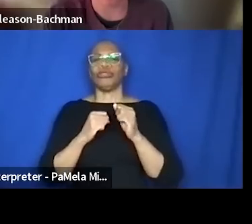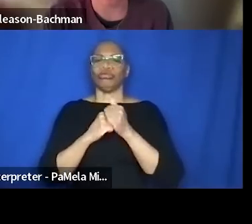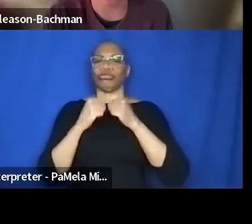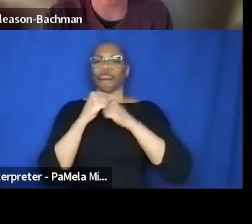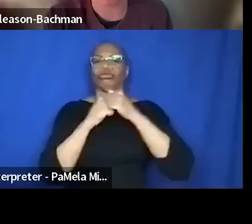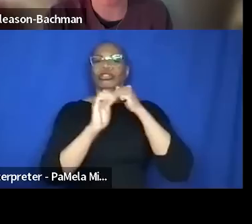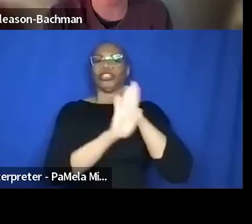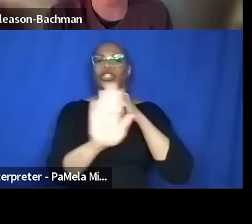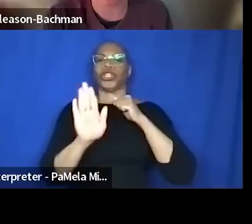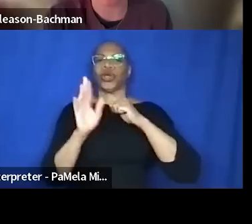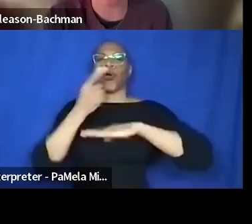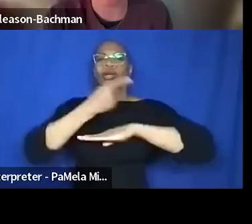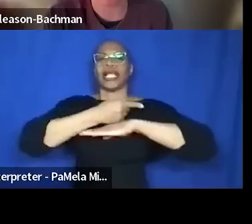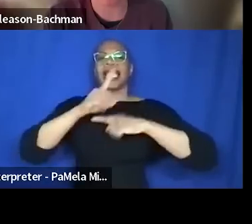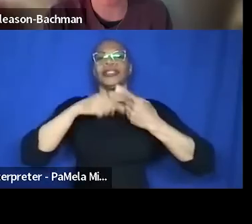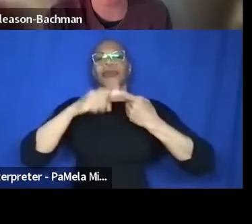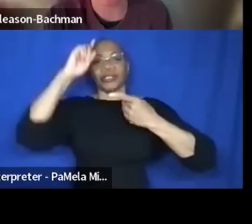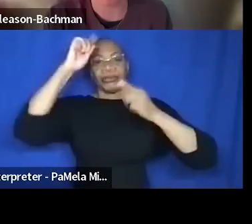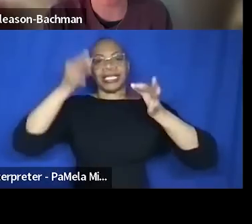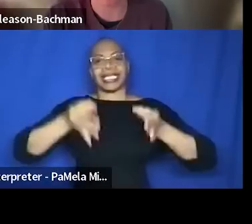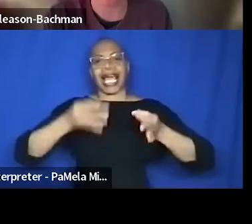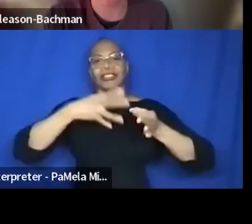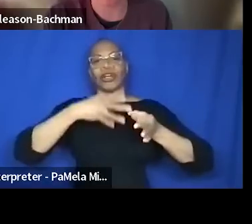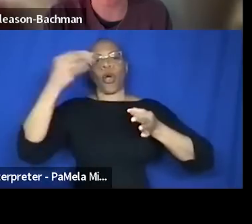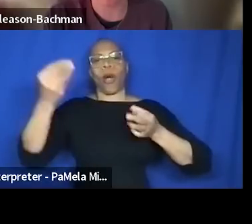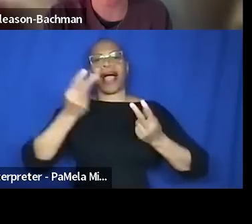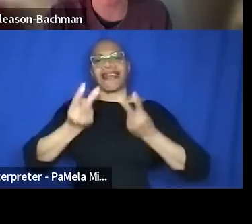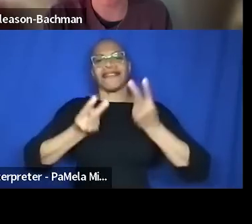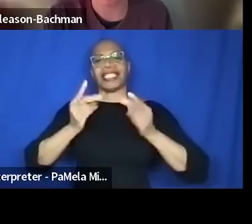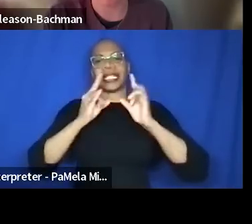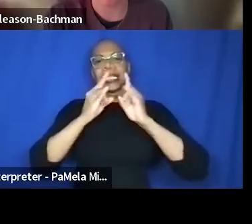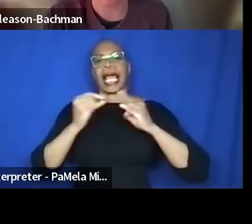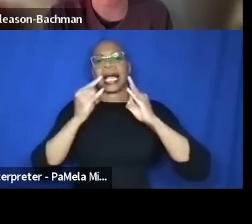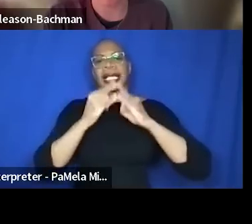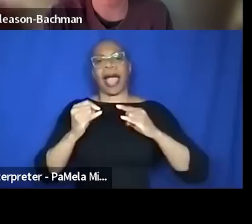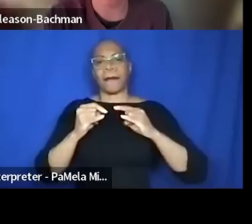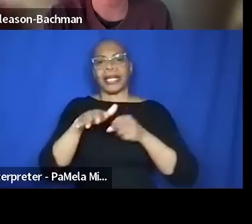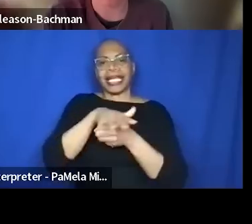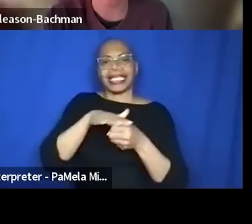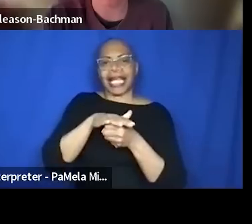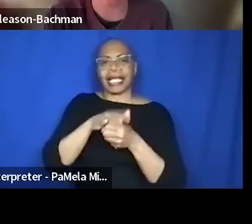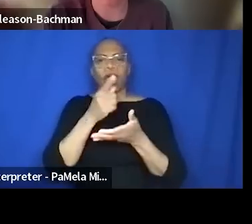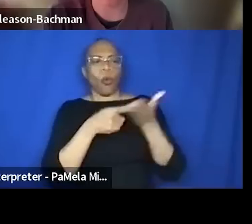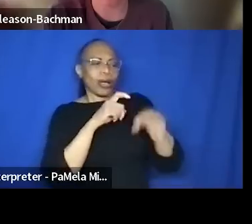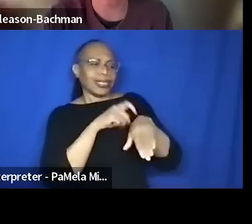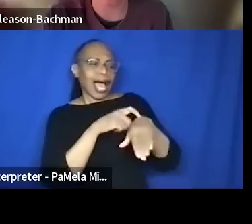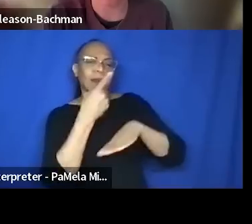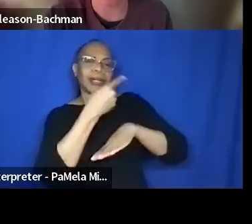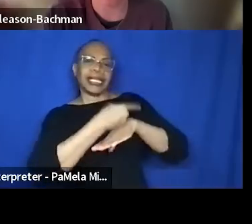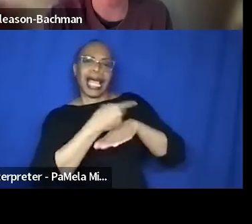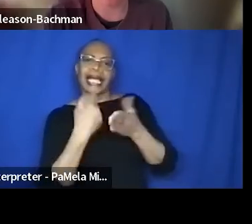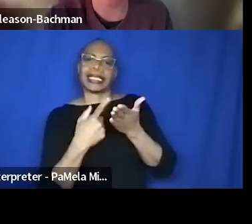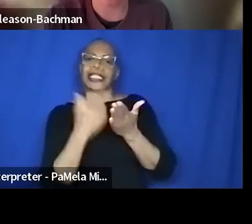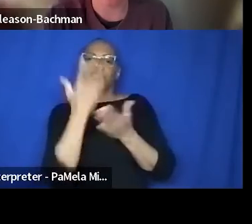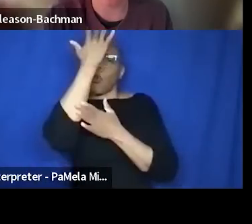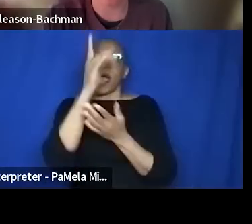go out to the encampment sites, what times of day, and maybe talk a little bit about why you choose those